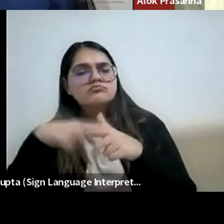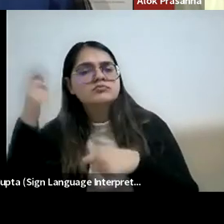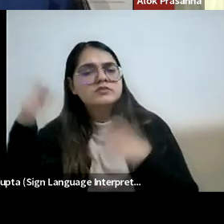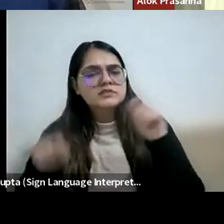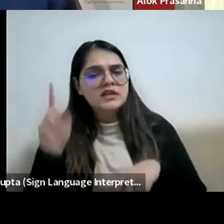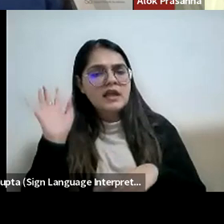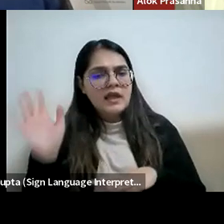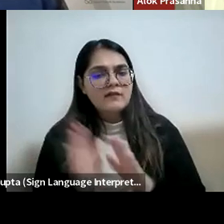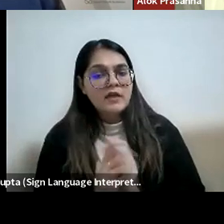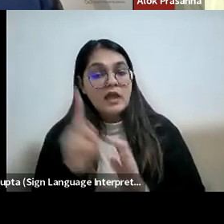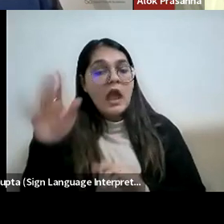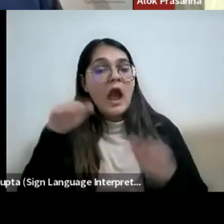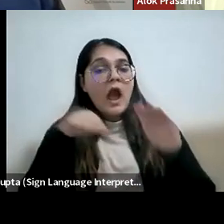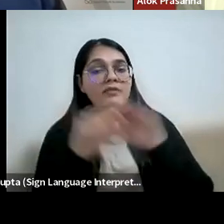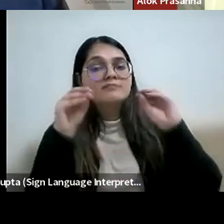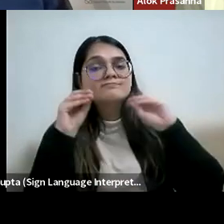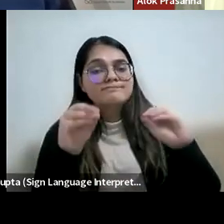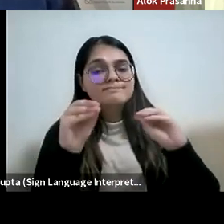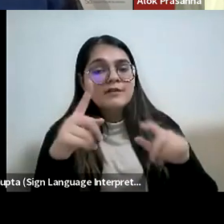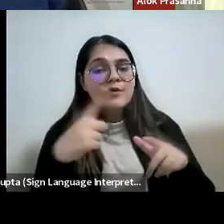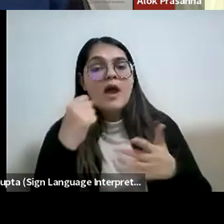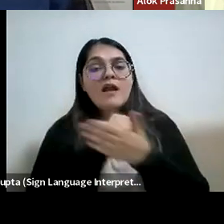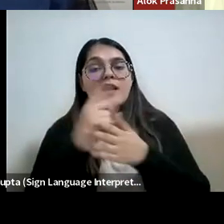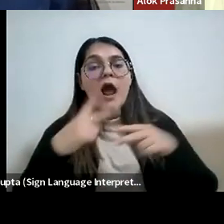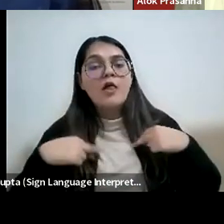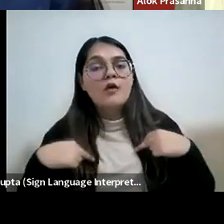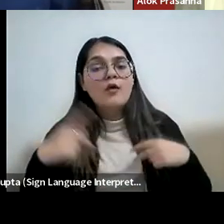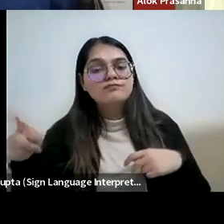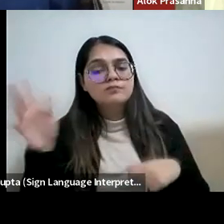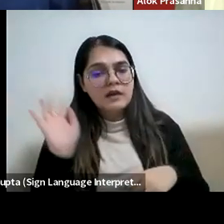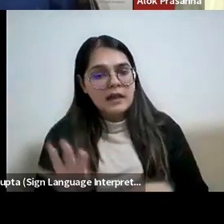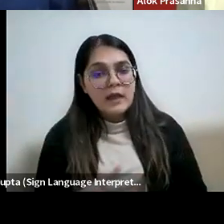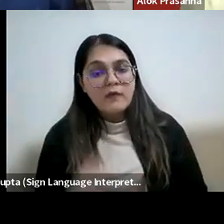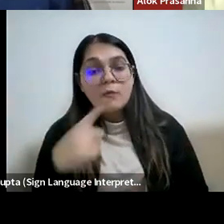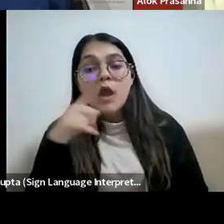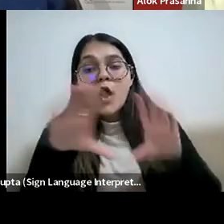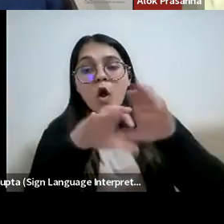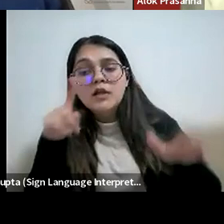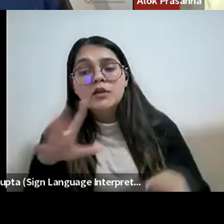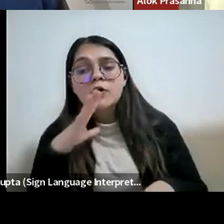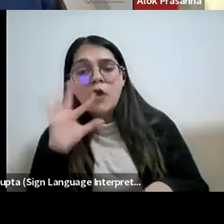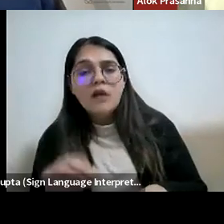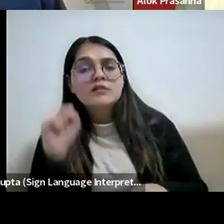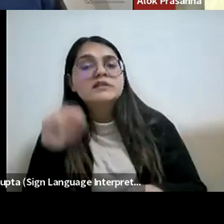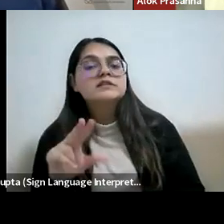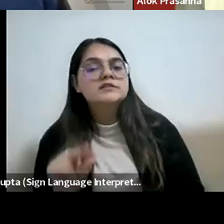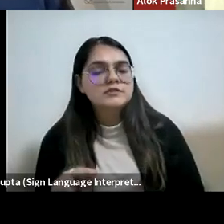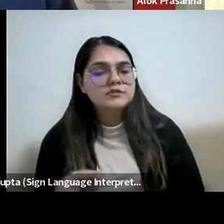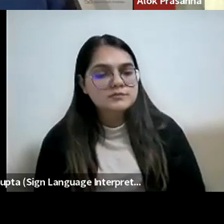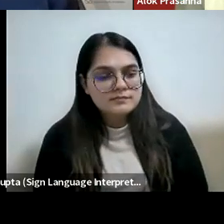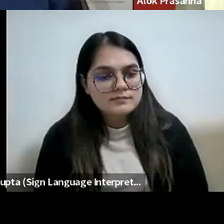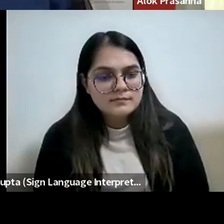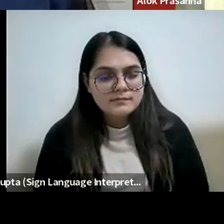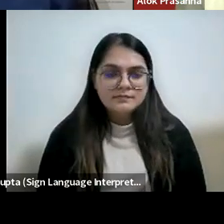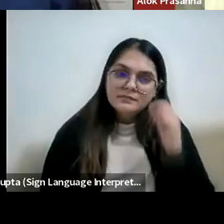important session in the training of trial court judges, which was the relevance of the Constitution in the working of the trial court lawyers,